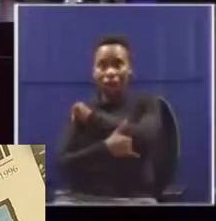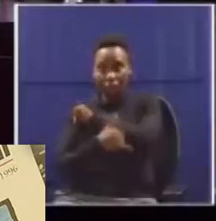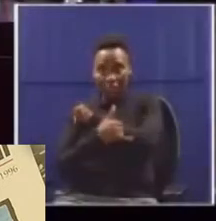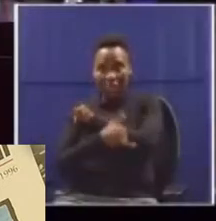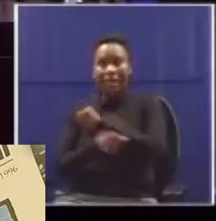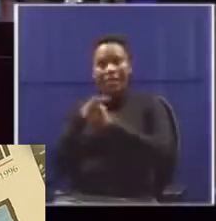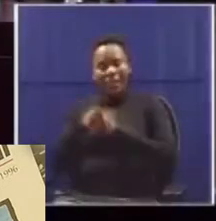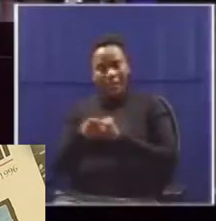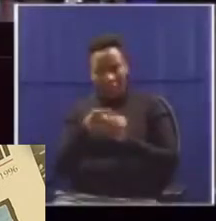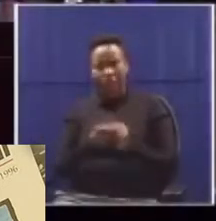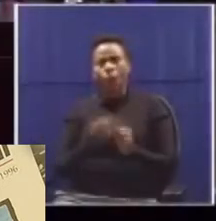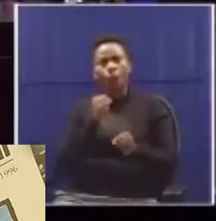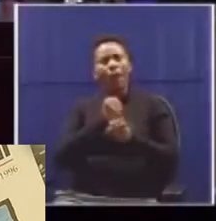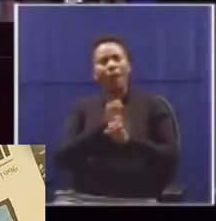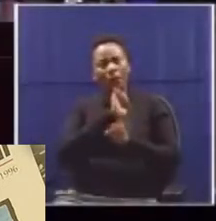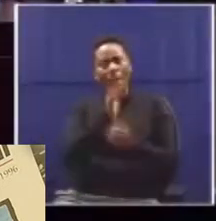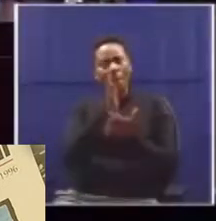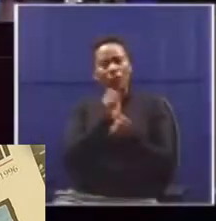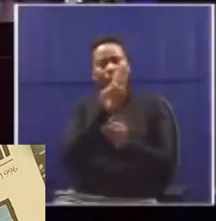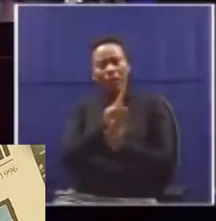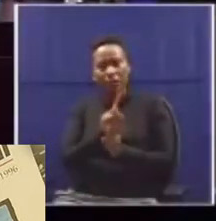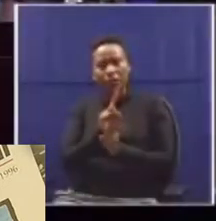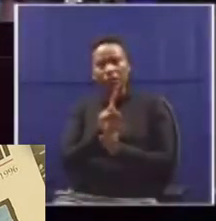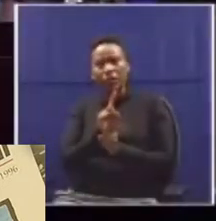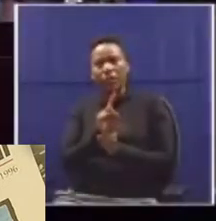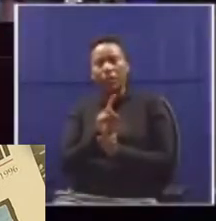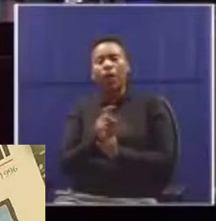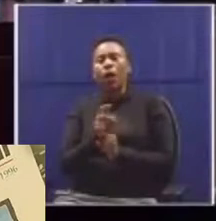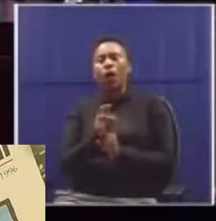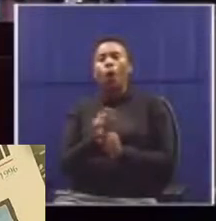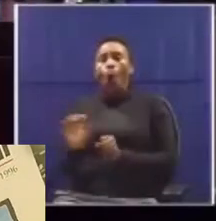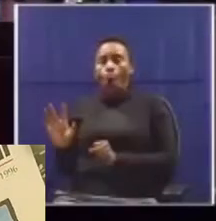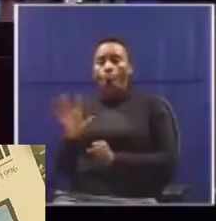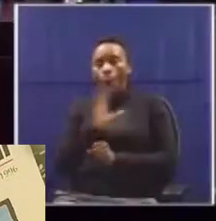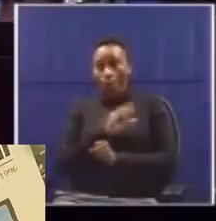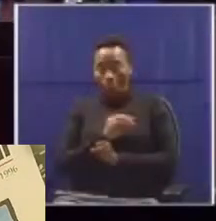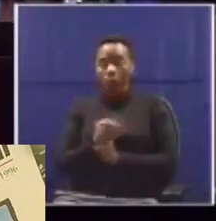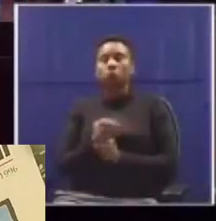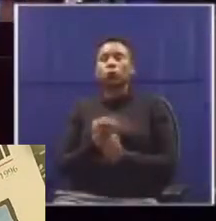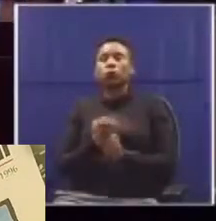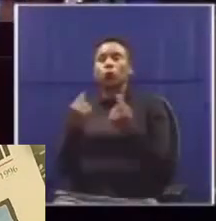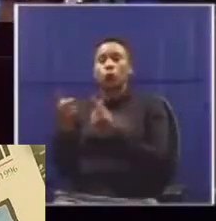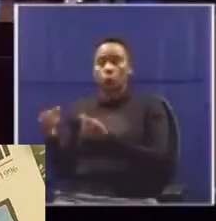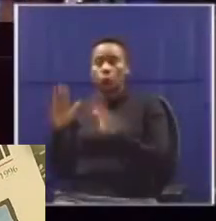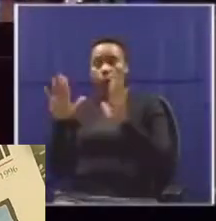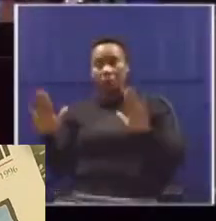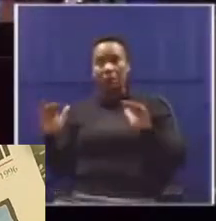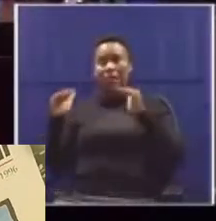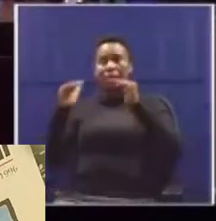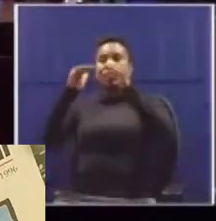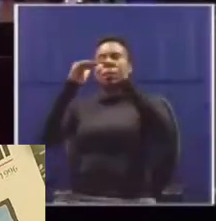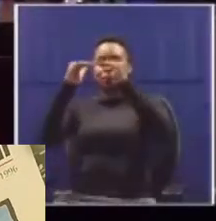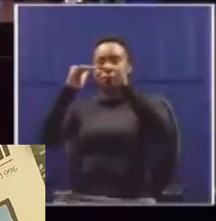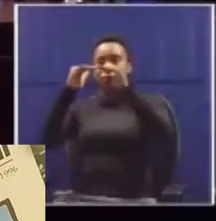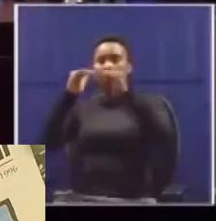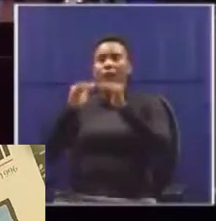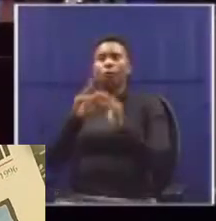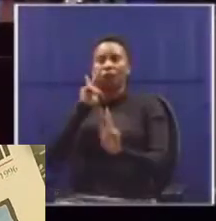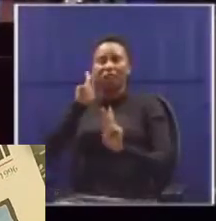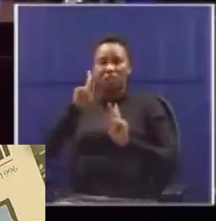ensuring that all legal practitioners maintain their highest standards of professionalism and